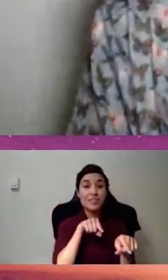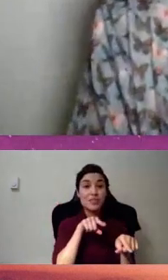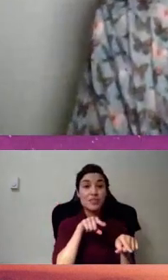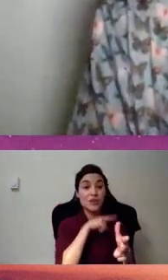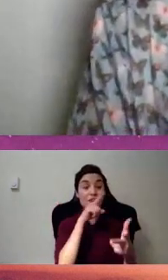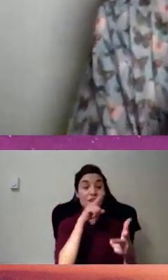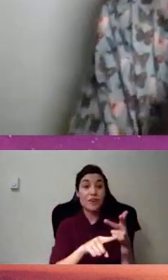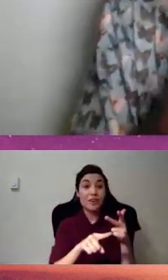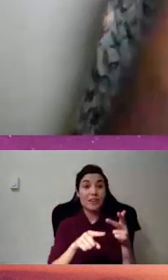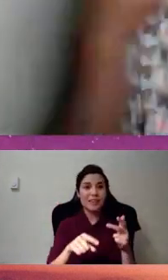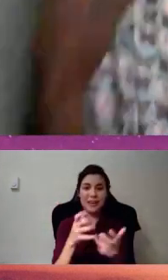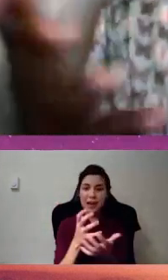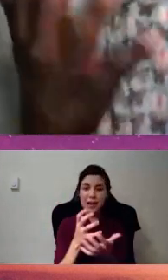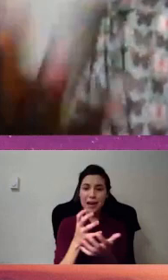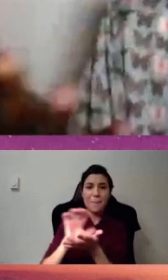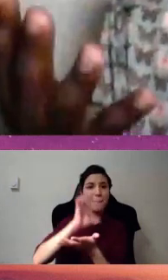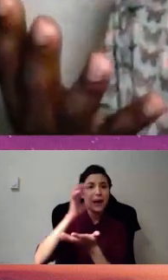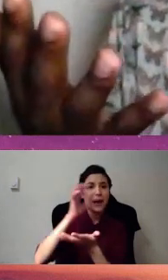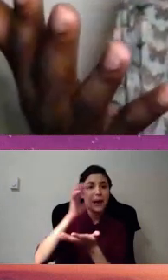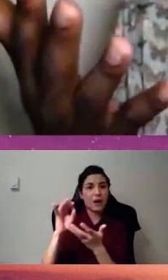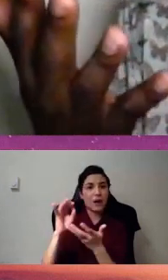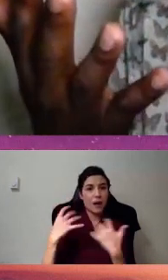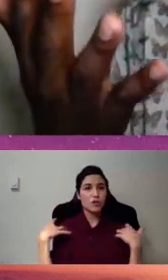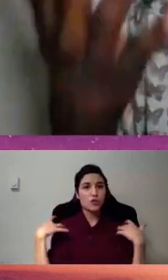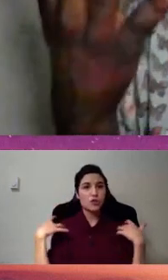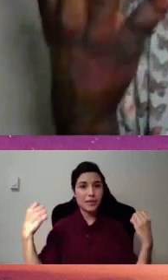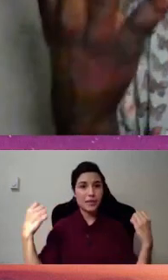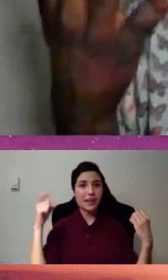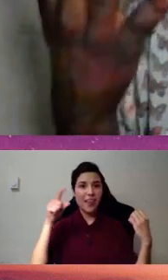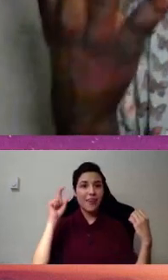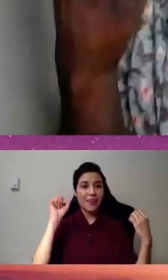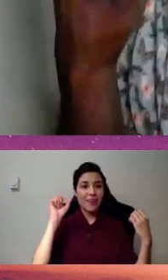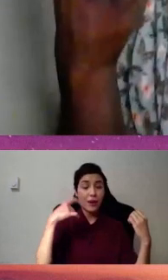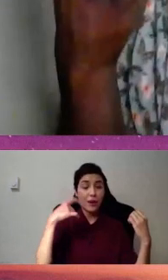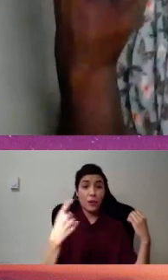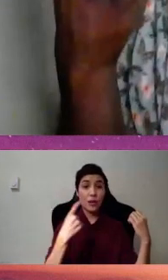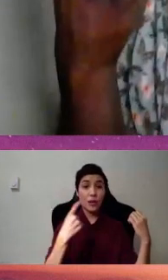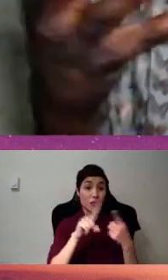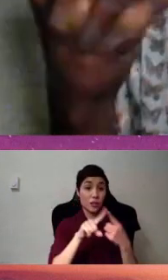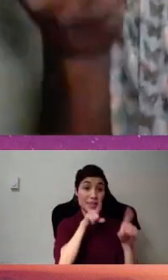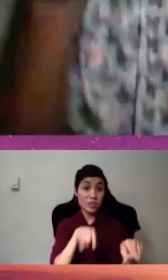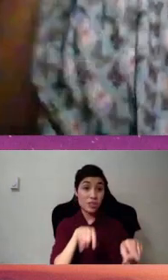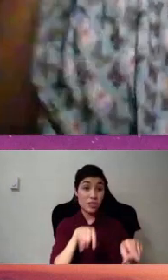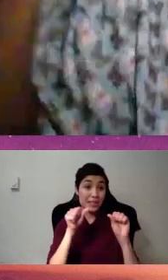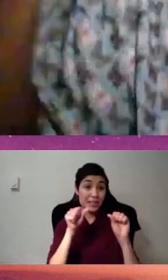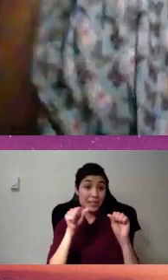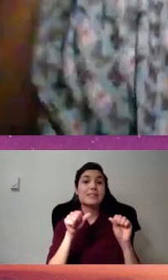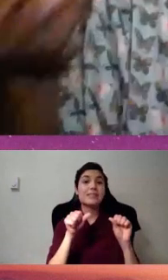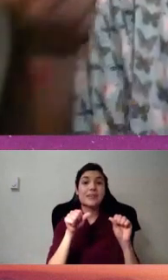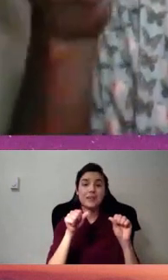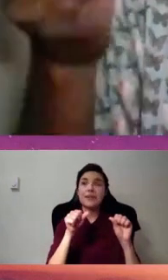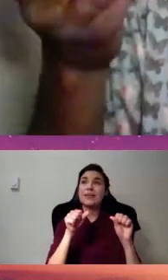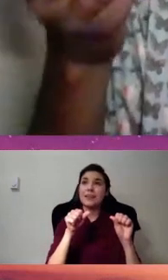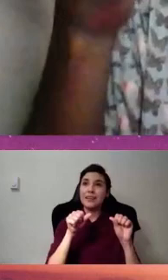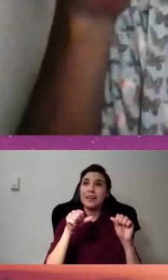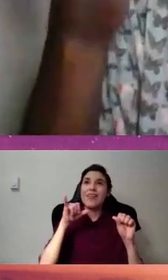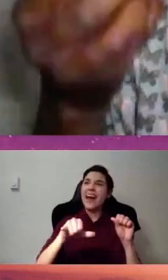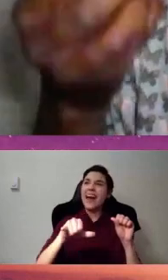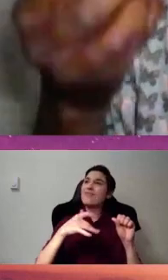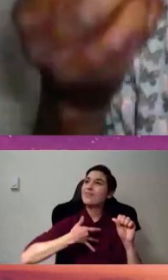binary. Actually, everything deserves to be colonized. Actually, this sense of entitlement is colonial. Like